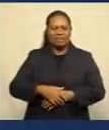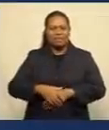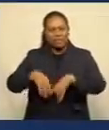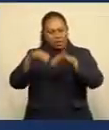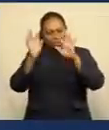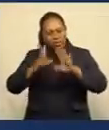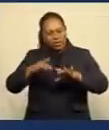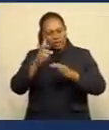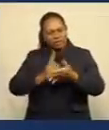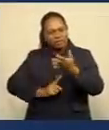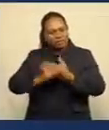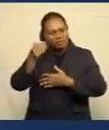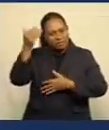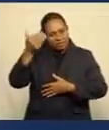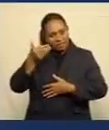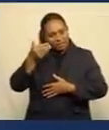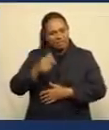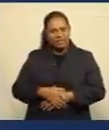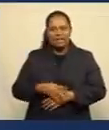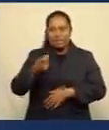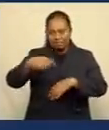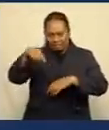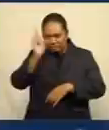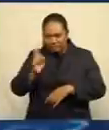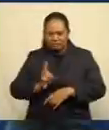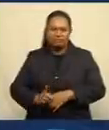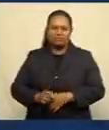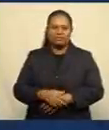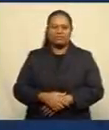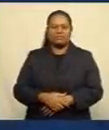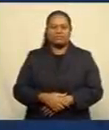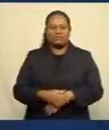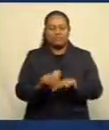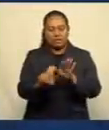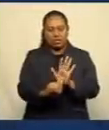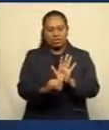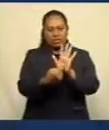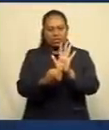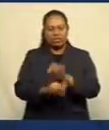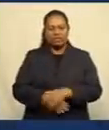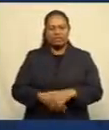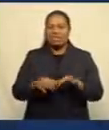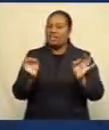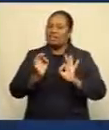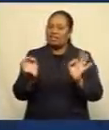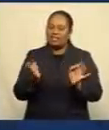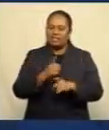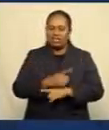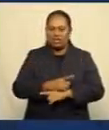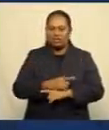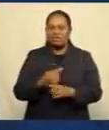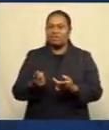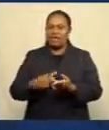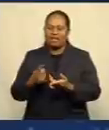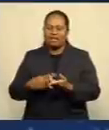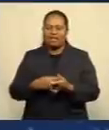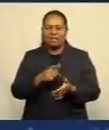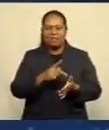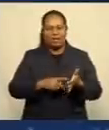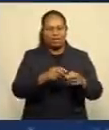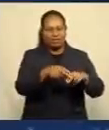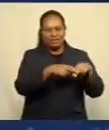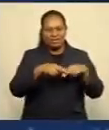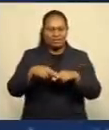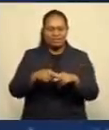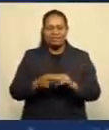the evening may bring some thunderstorms. Up north, no major change from the rest of Fiji.